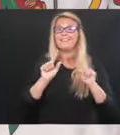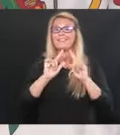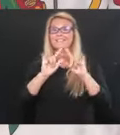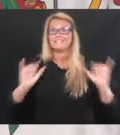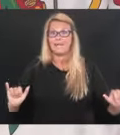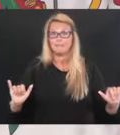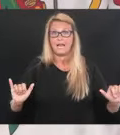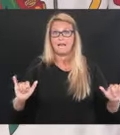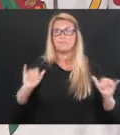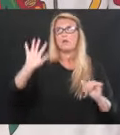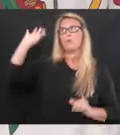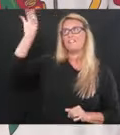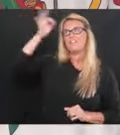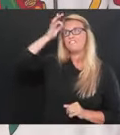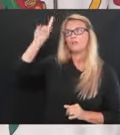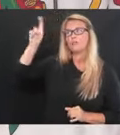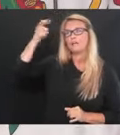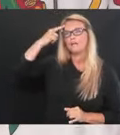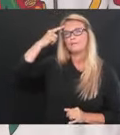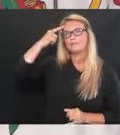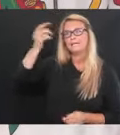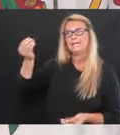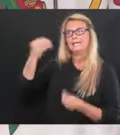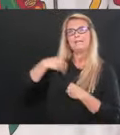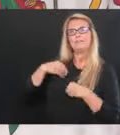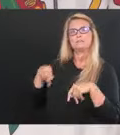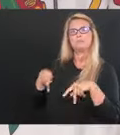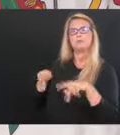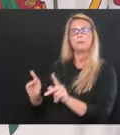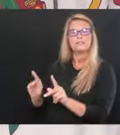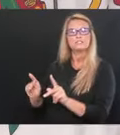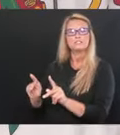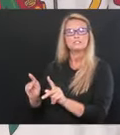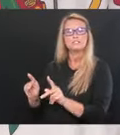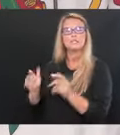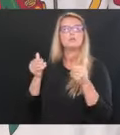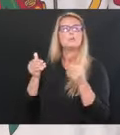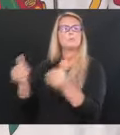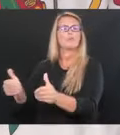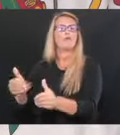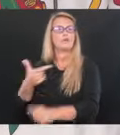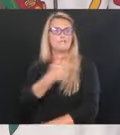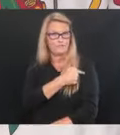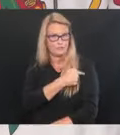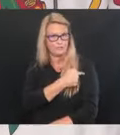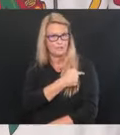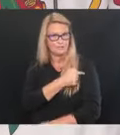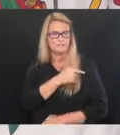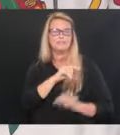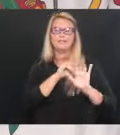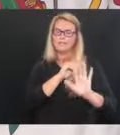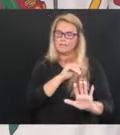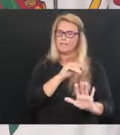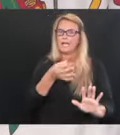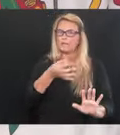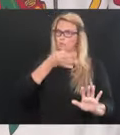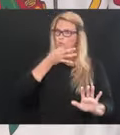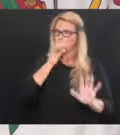the federal government to allow us to move forward in giving those booster shots. But as soon as we